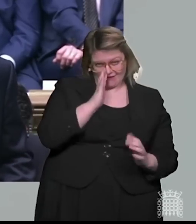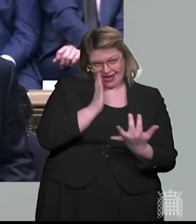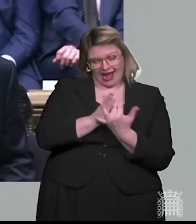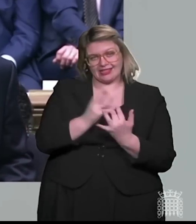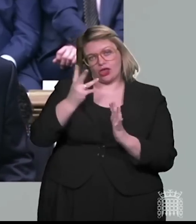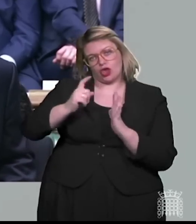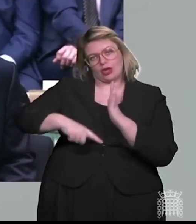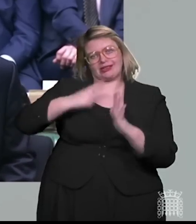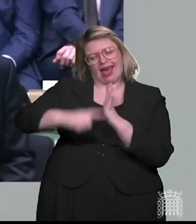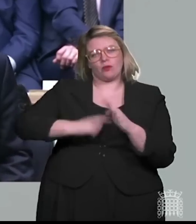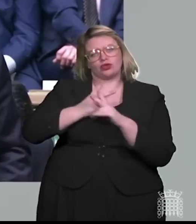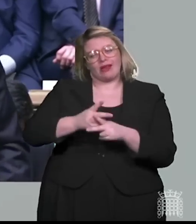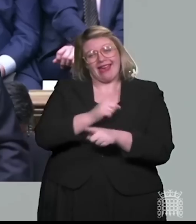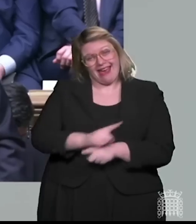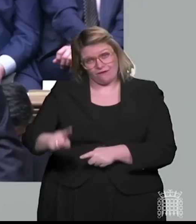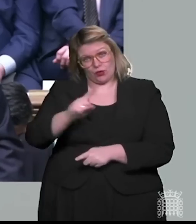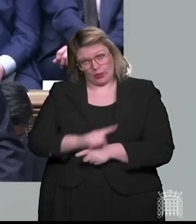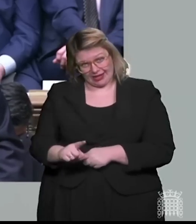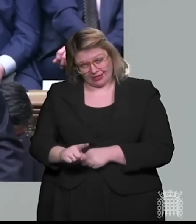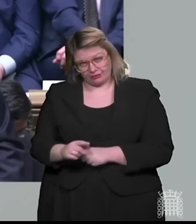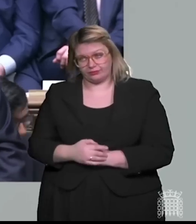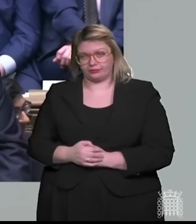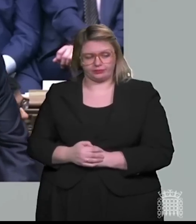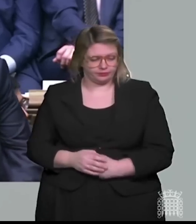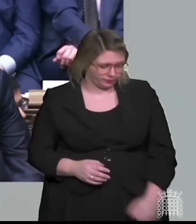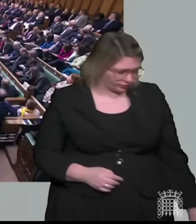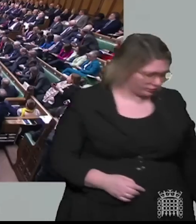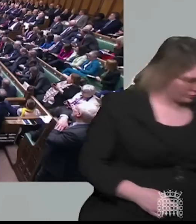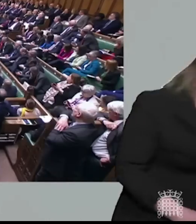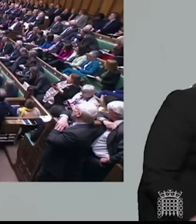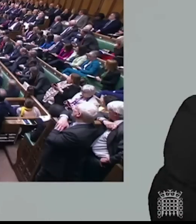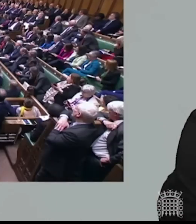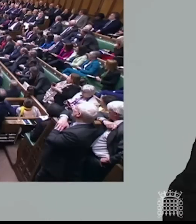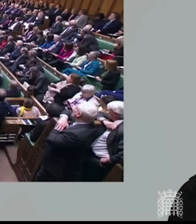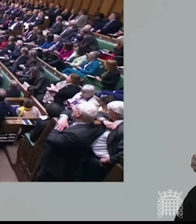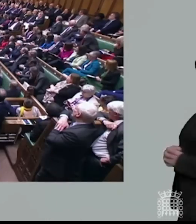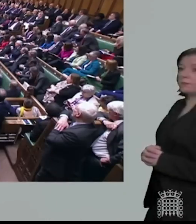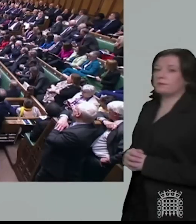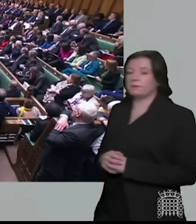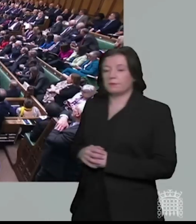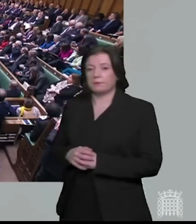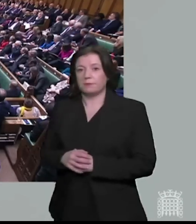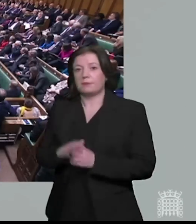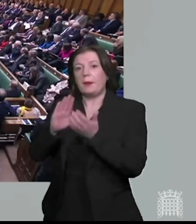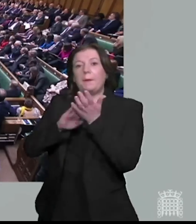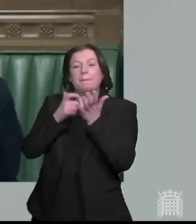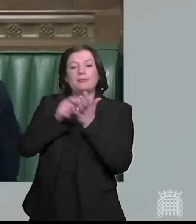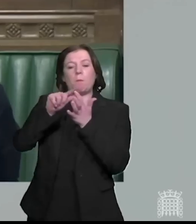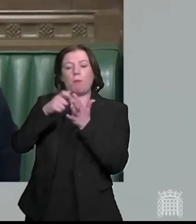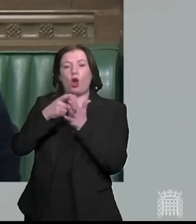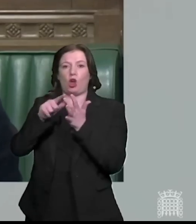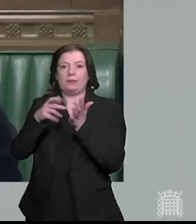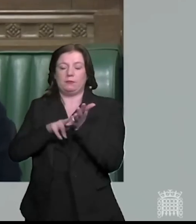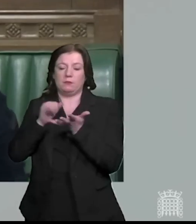free childcare per week. Madam Deputy Speaker. Order. Mr. Perkins, stop it.